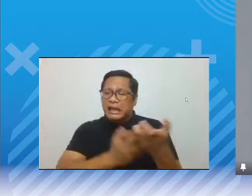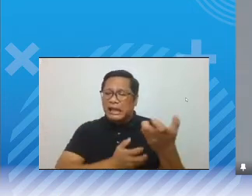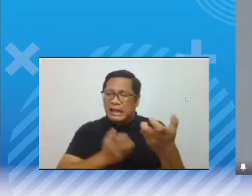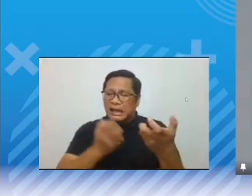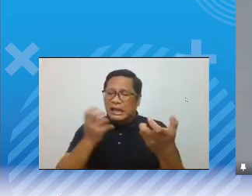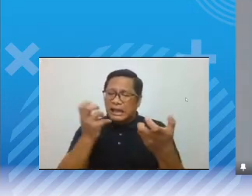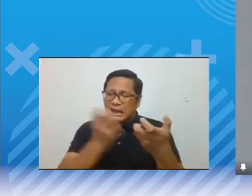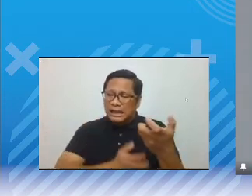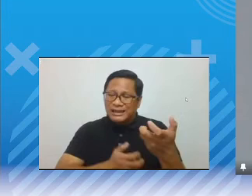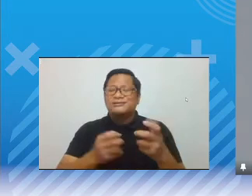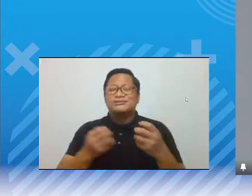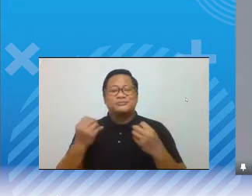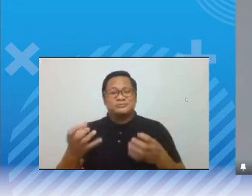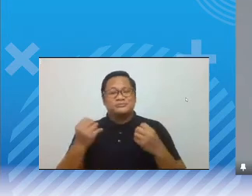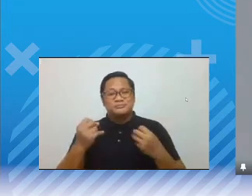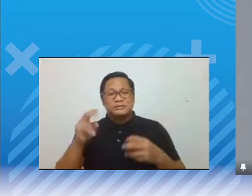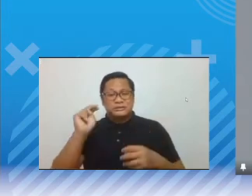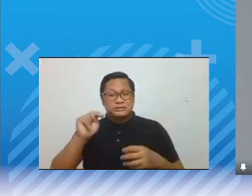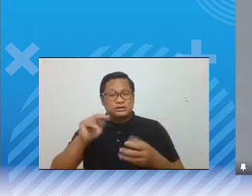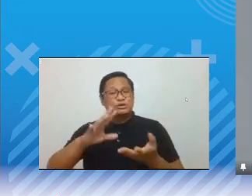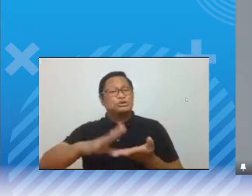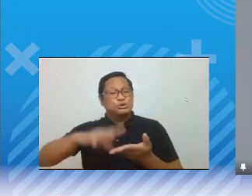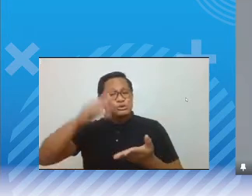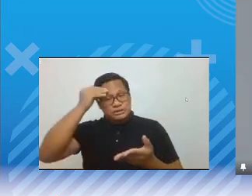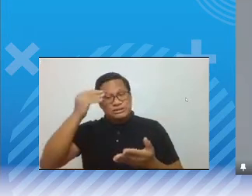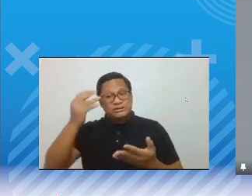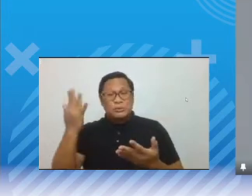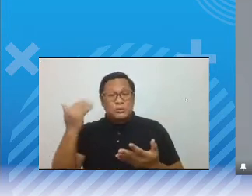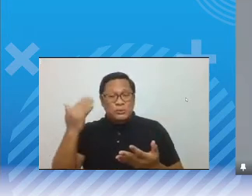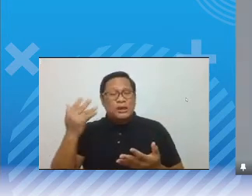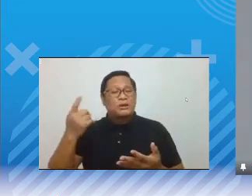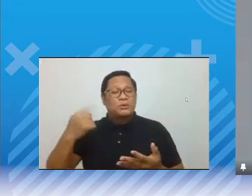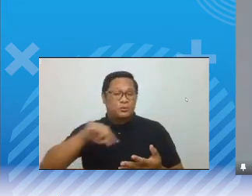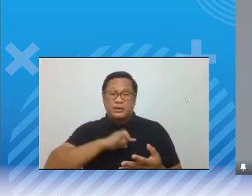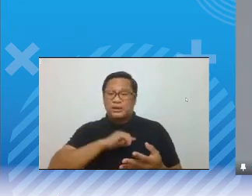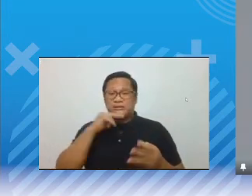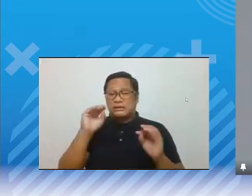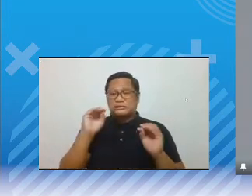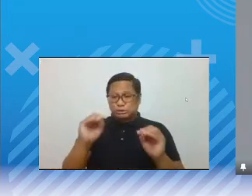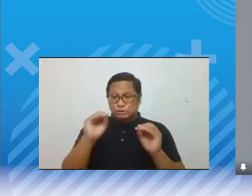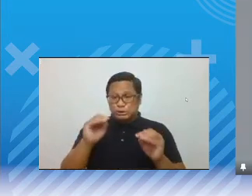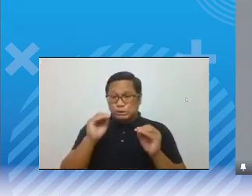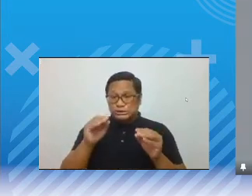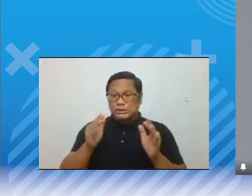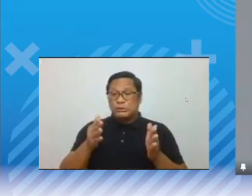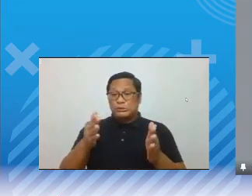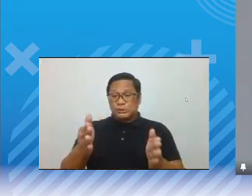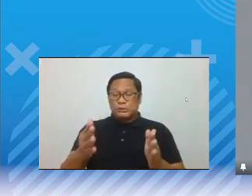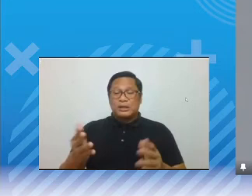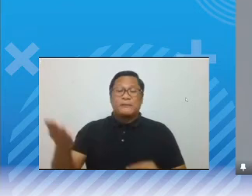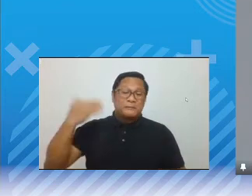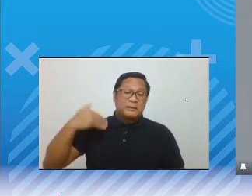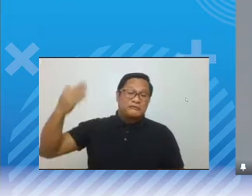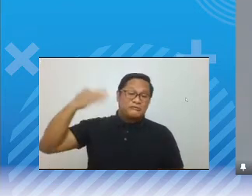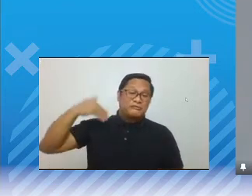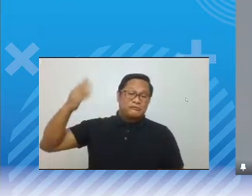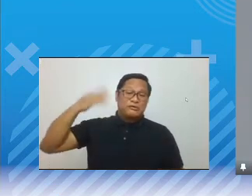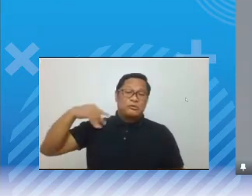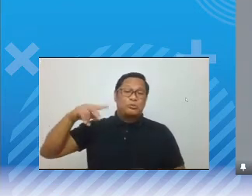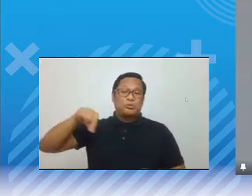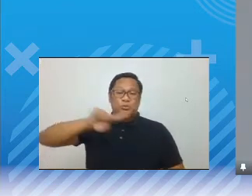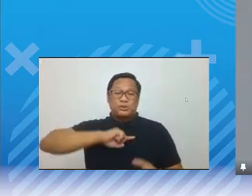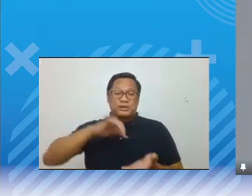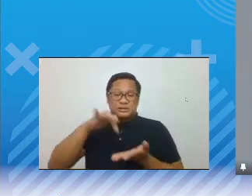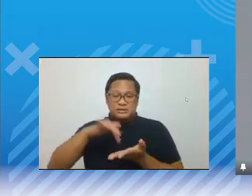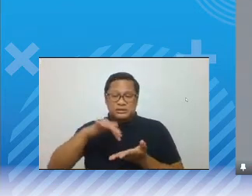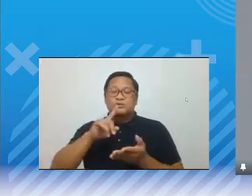so many things that we have to learn, since we were not taught this way when when we were studying. So this will be a